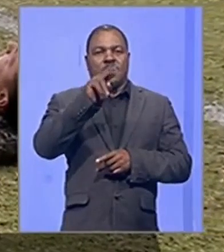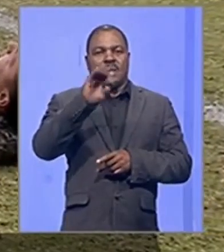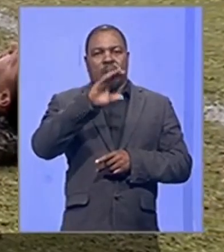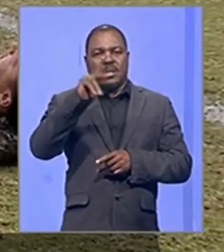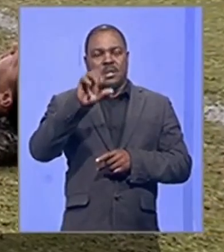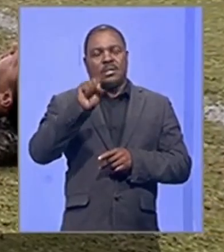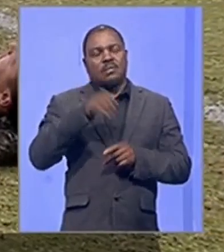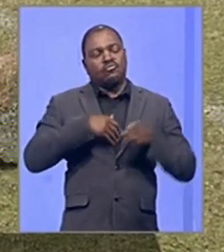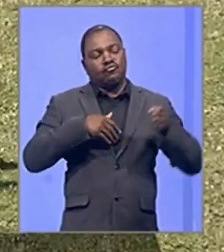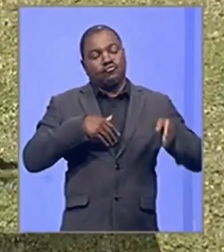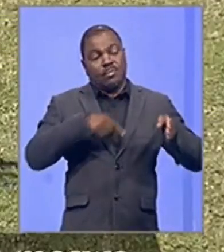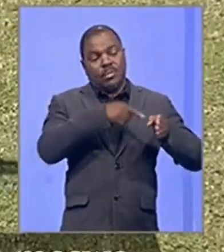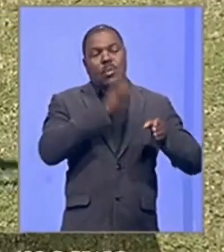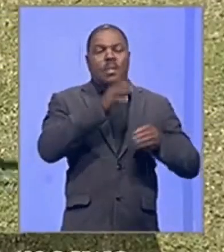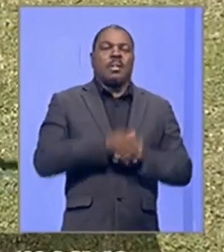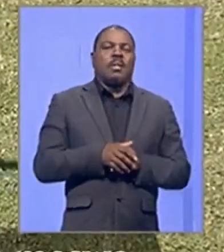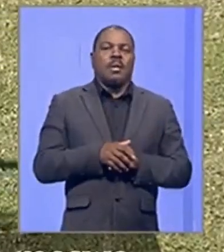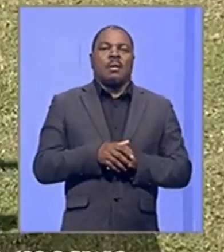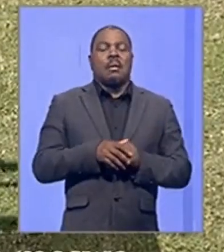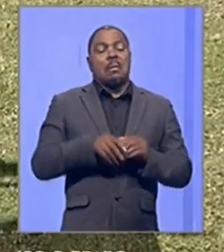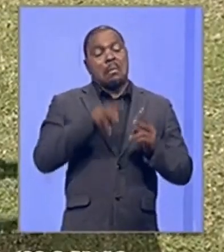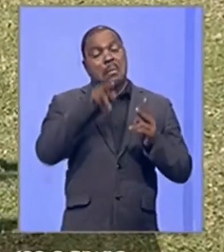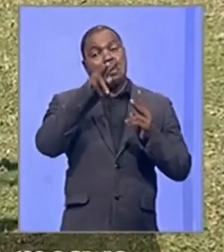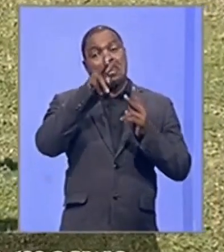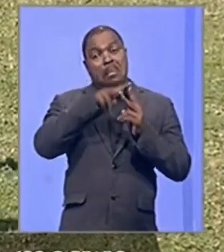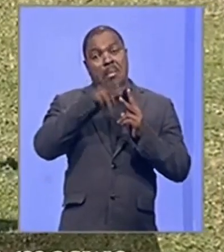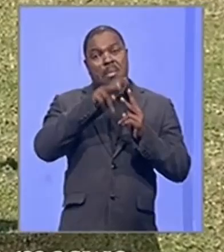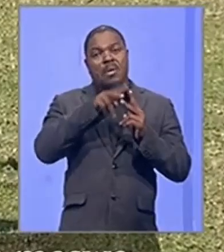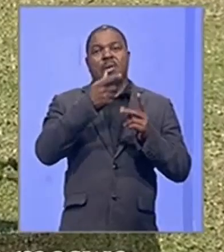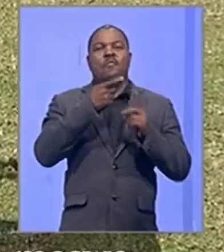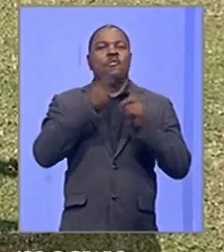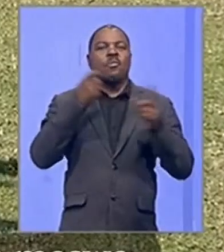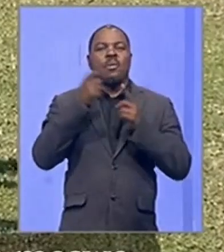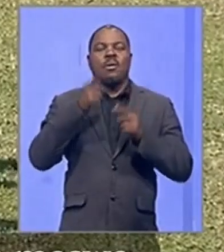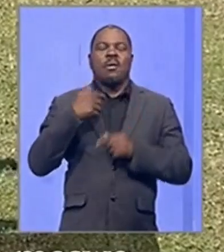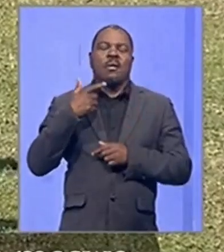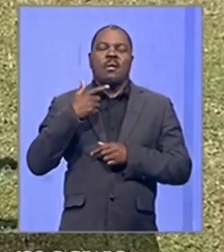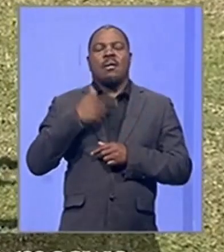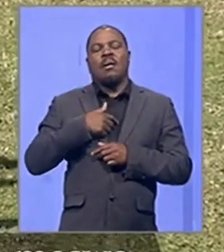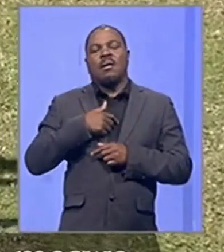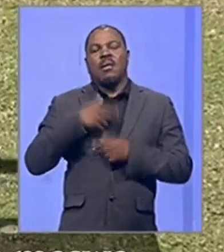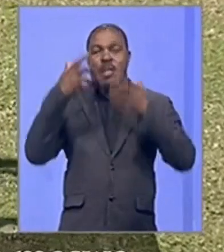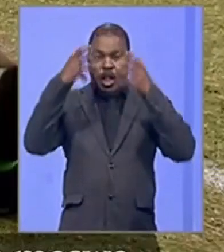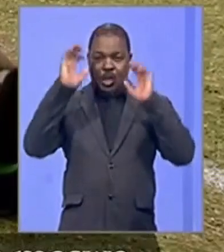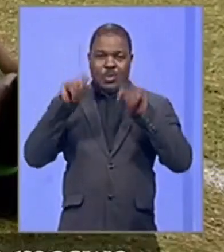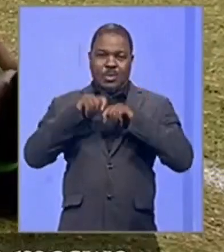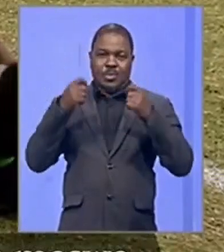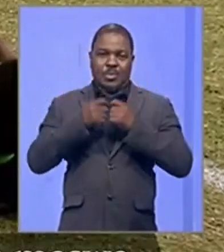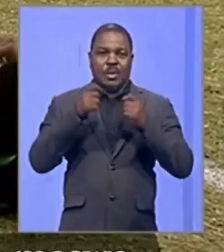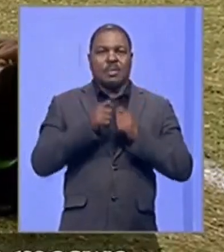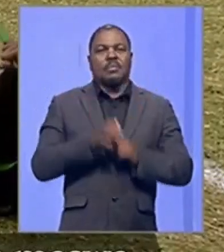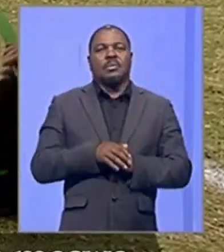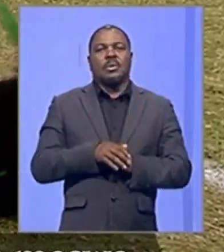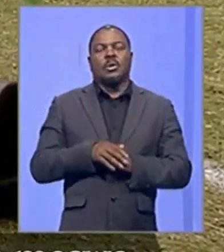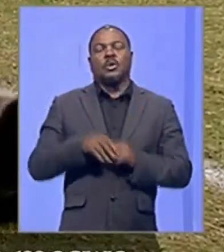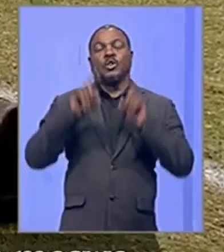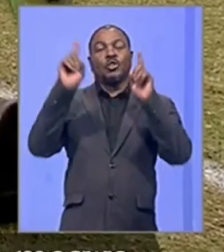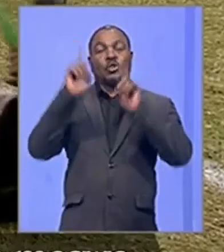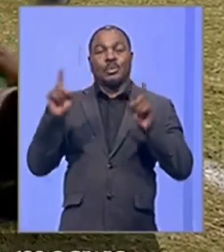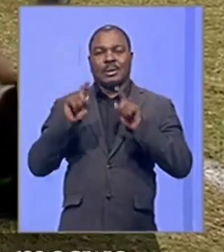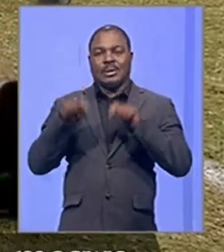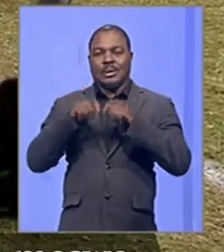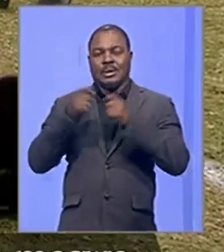fly half. Dibapadi tšeo ka bobedi ke tša sehlopha sa The Lions. Dibapadi ka bobedi tša Thomas